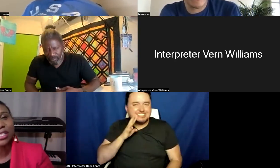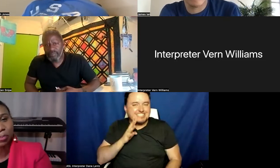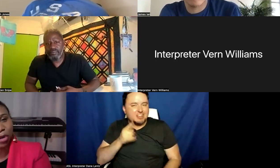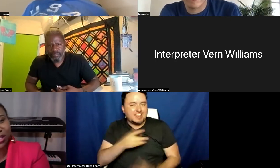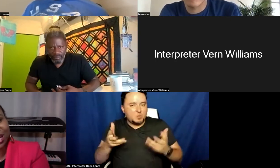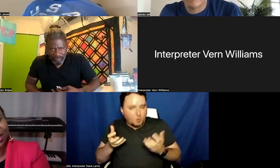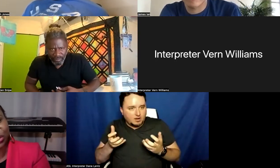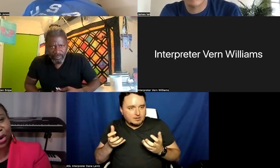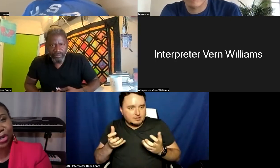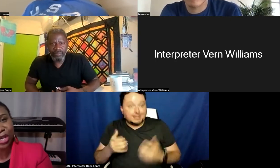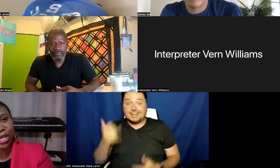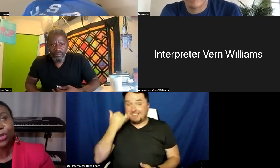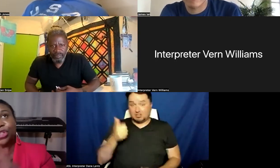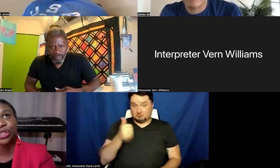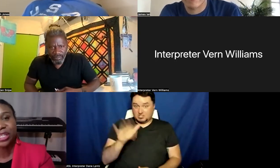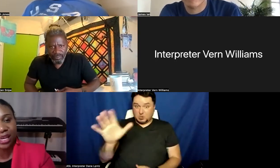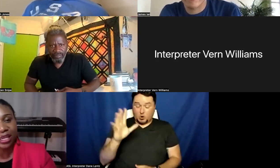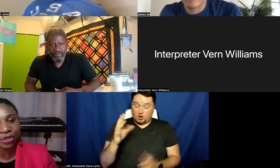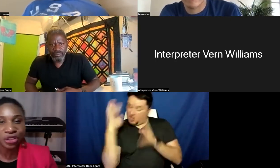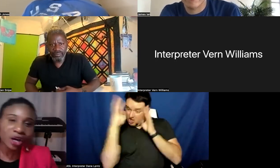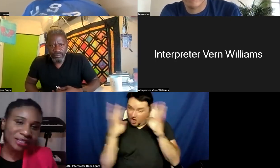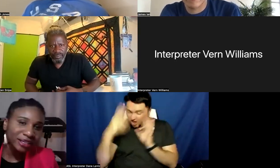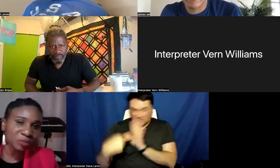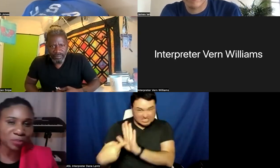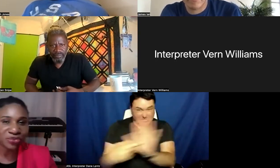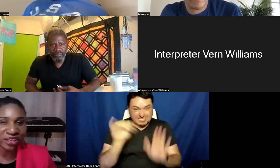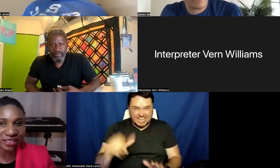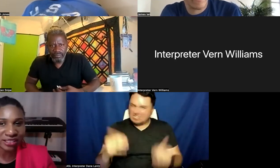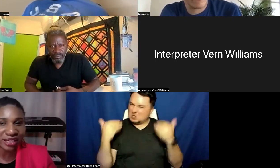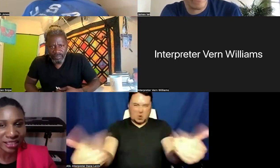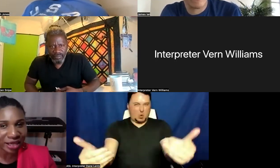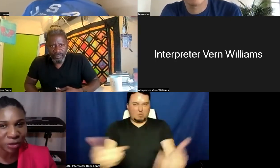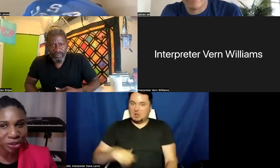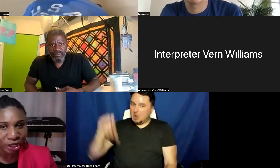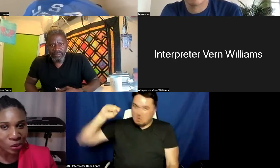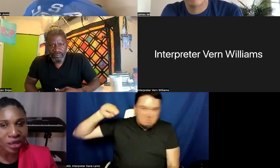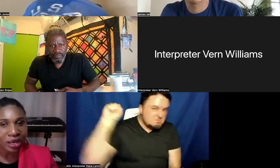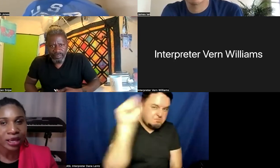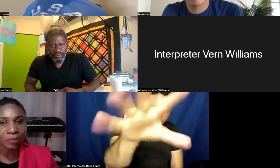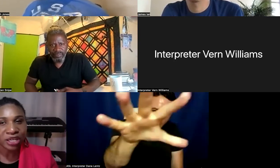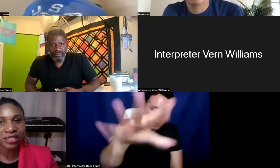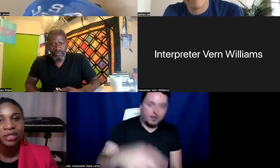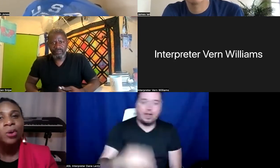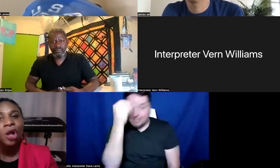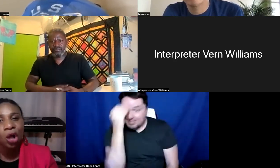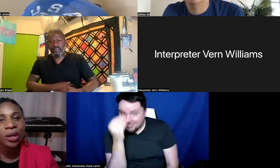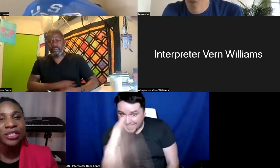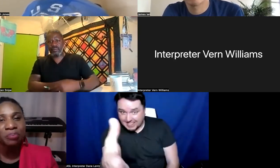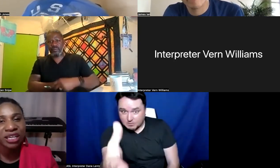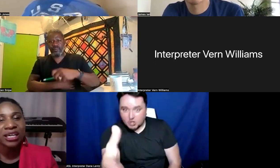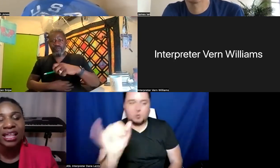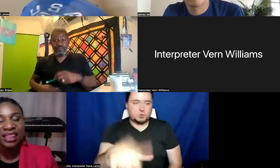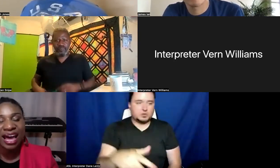want to express that in your art, you should. You should toss it in people's faces and let people know, because there will